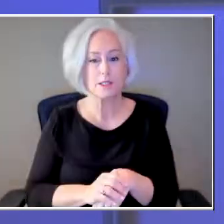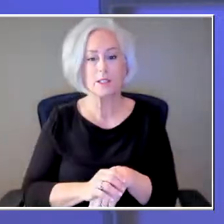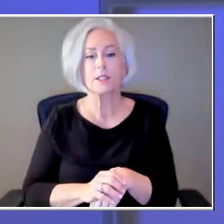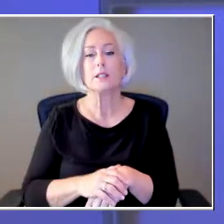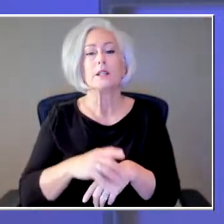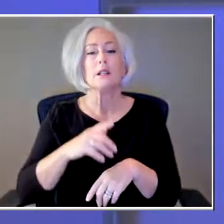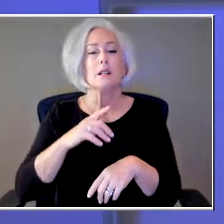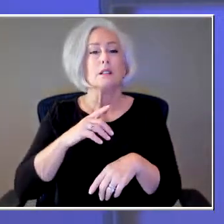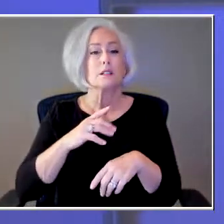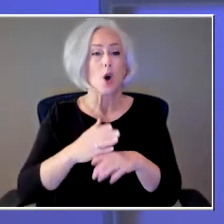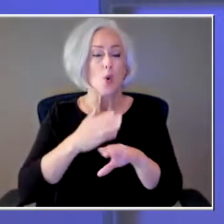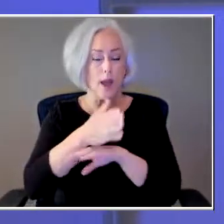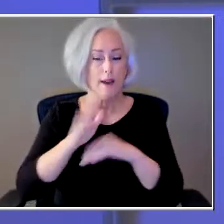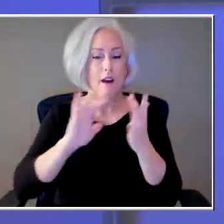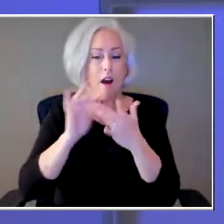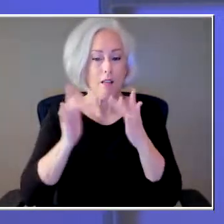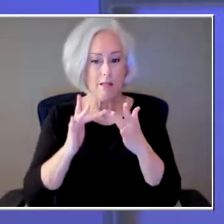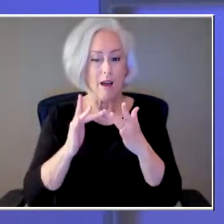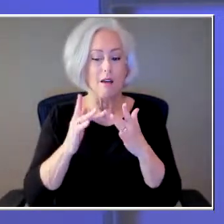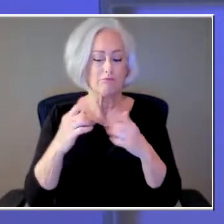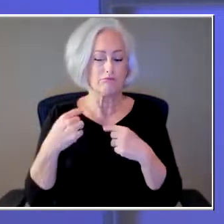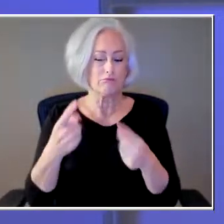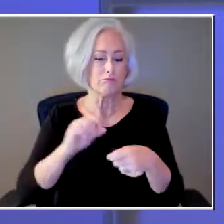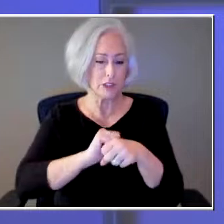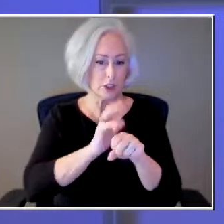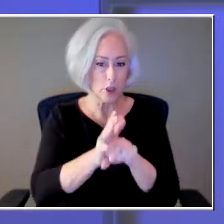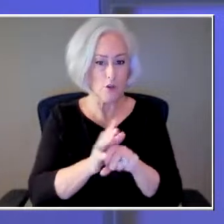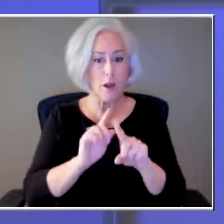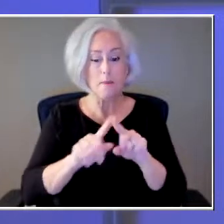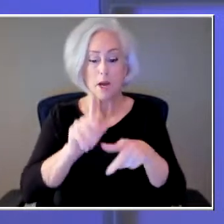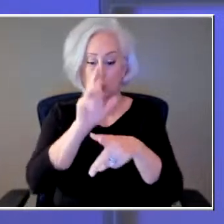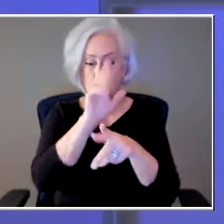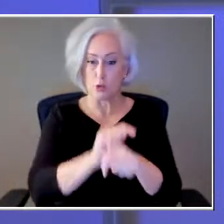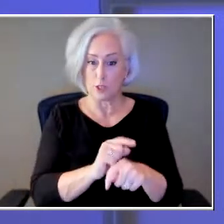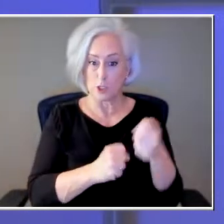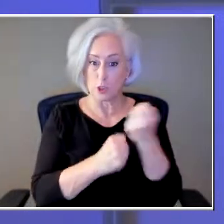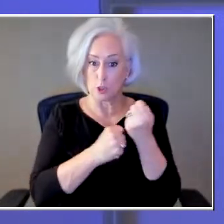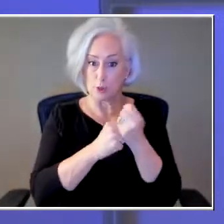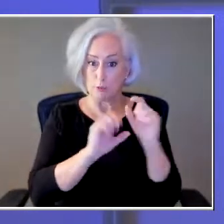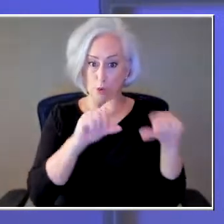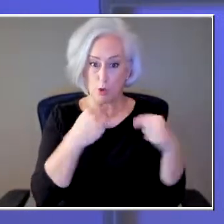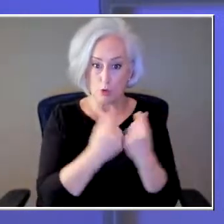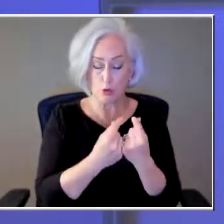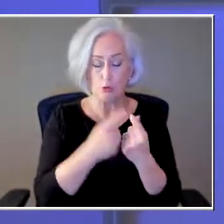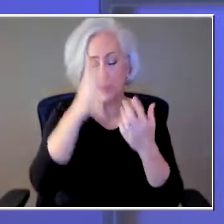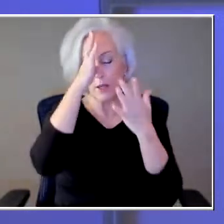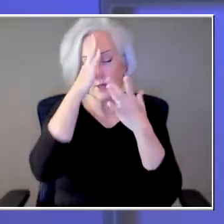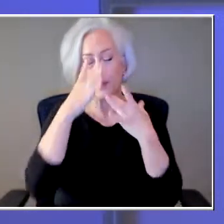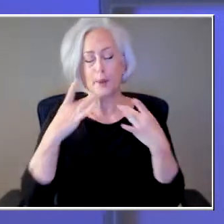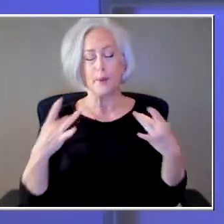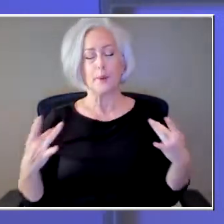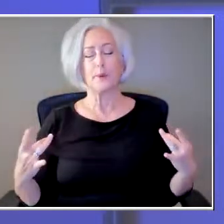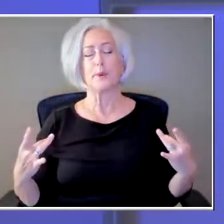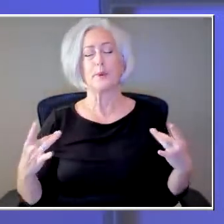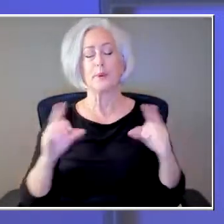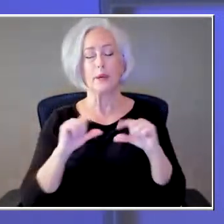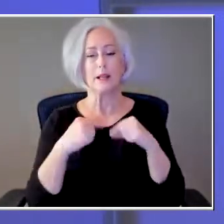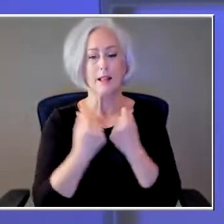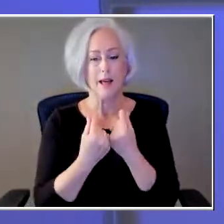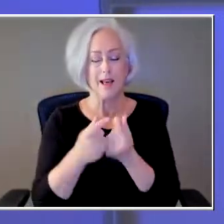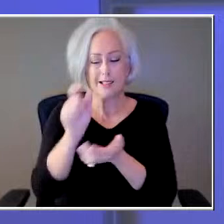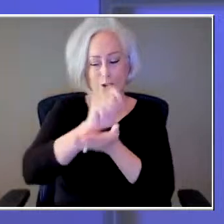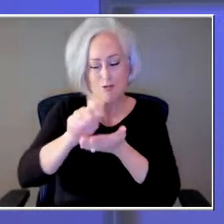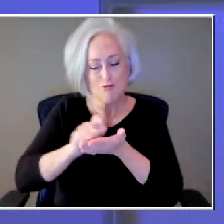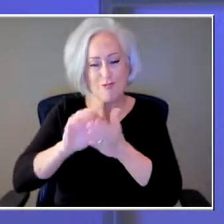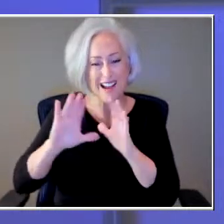But we have everything from some traditional support groups to meditation mindfulness classes, some of the writing classes that I know Amy has taken advantage